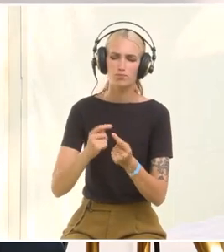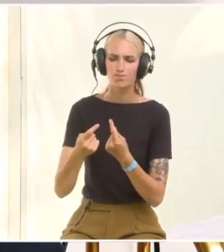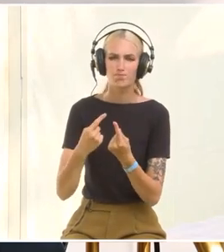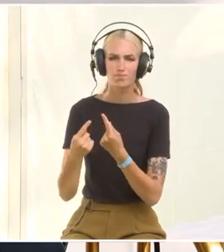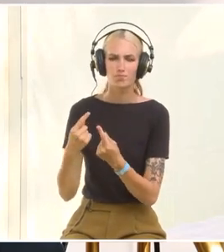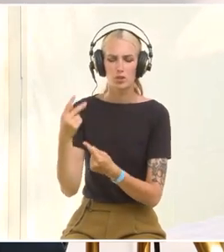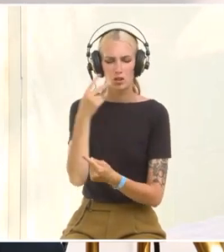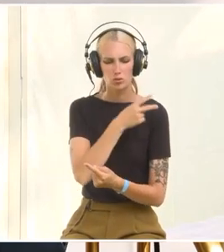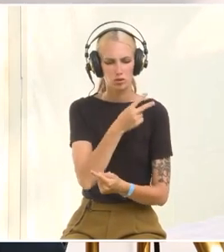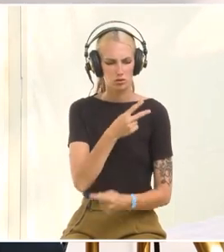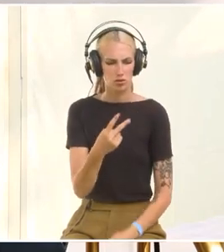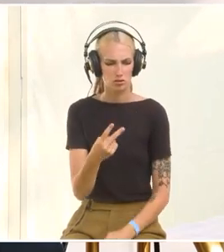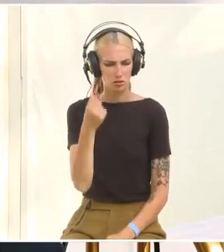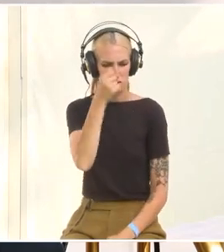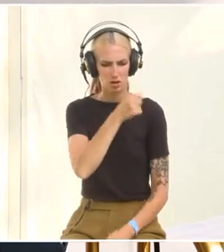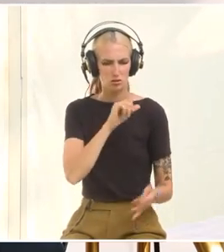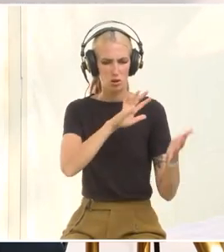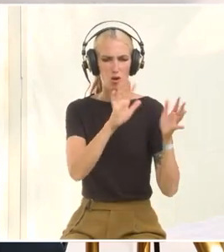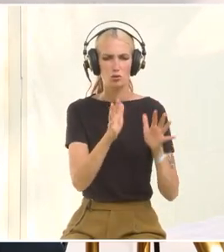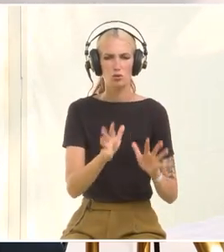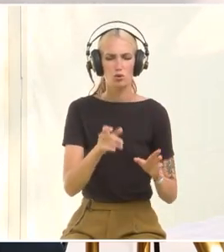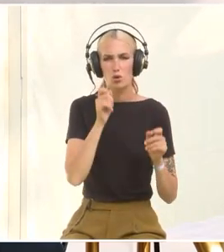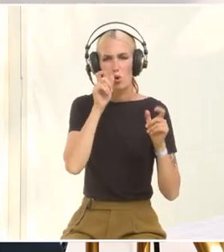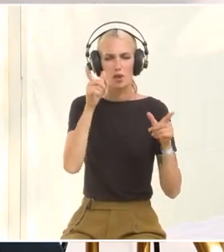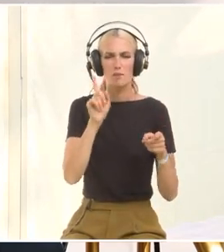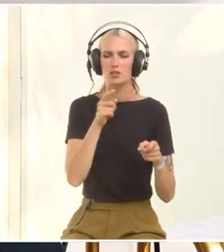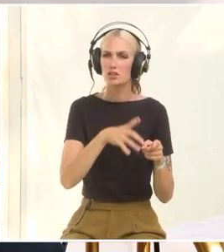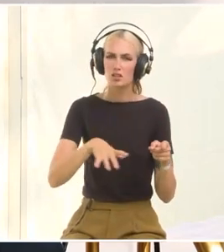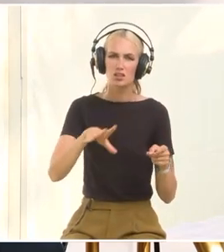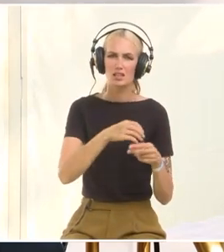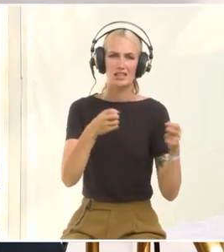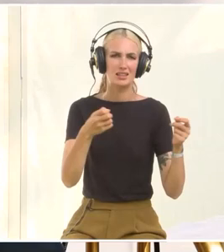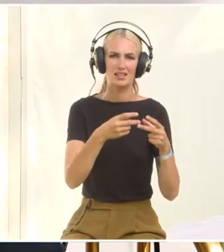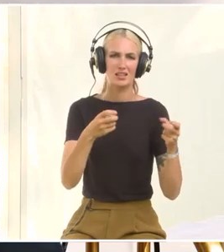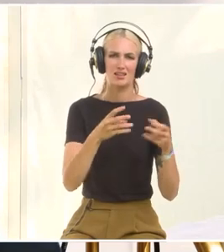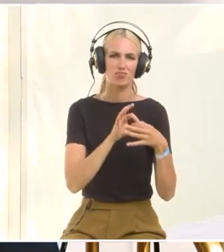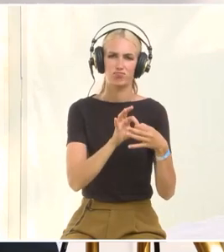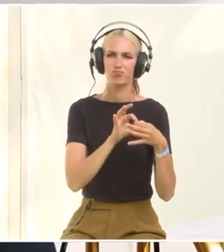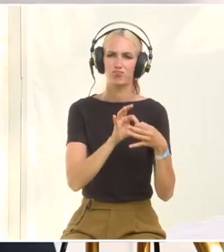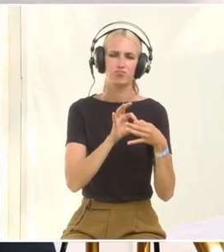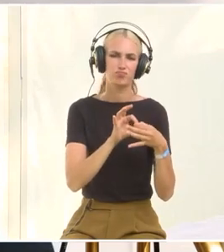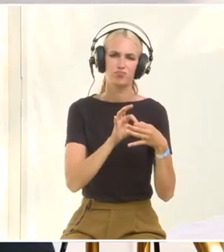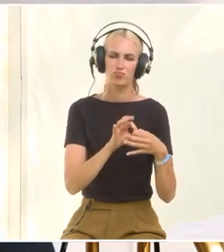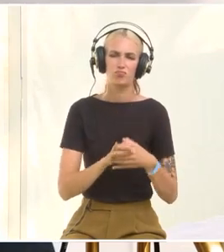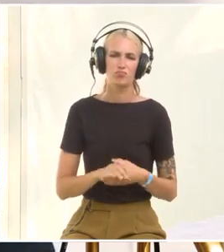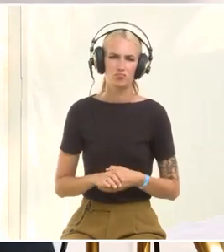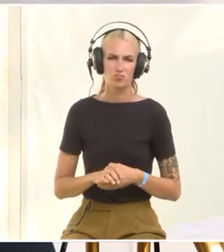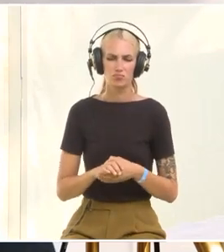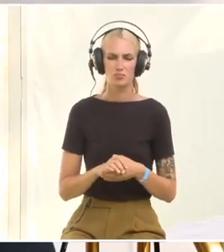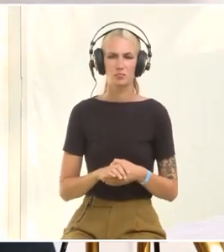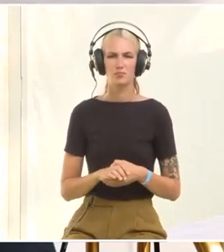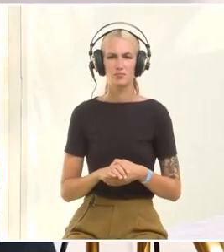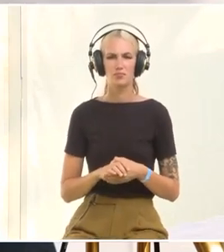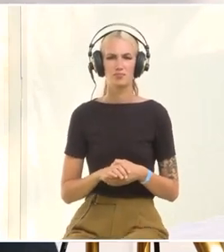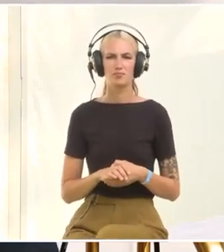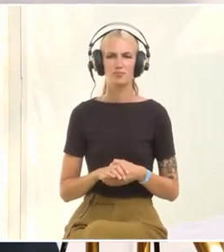of 22 was that everyone was digitally connected. Everyone, every single one. And they continued